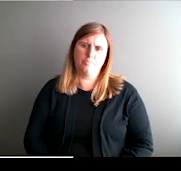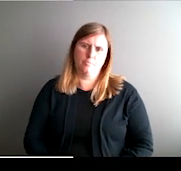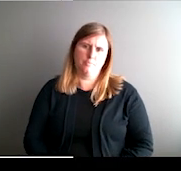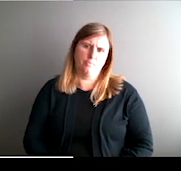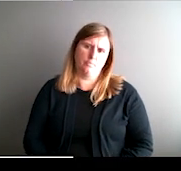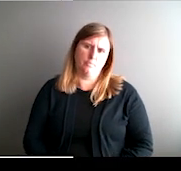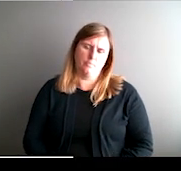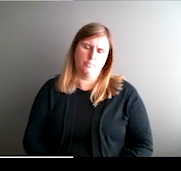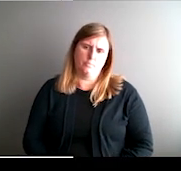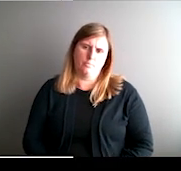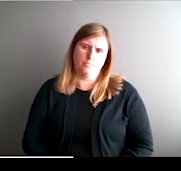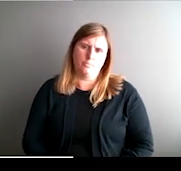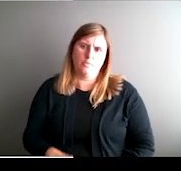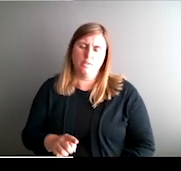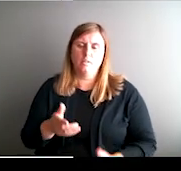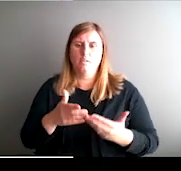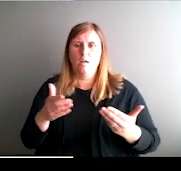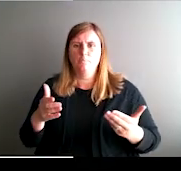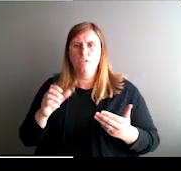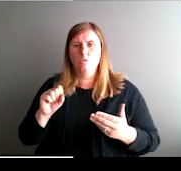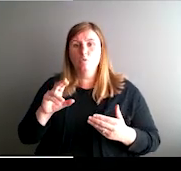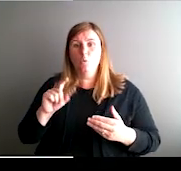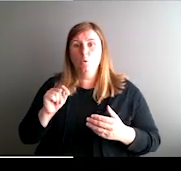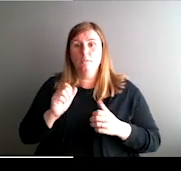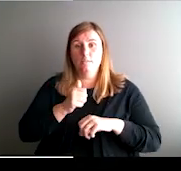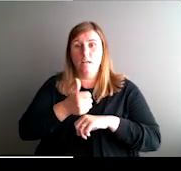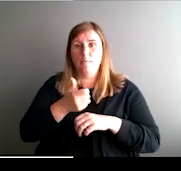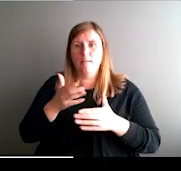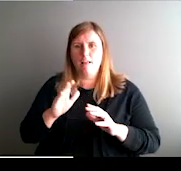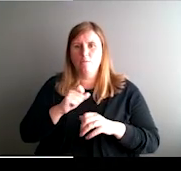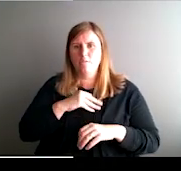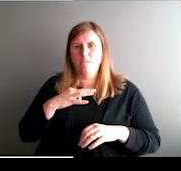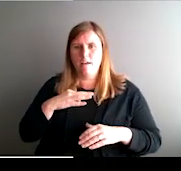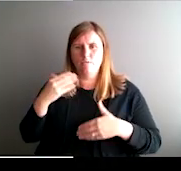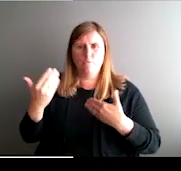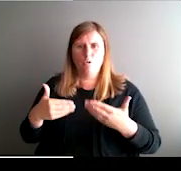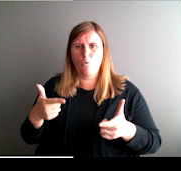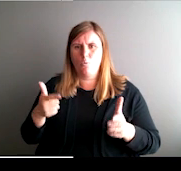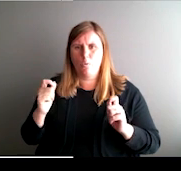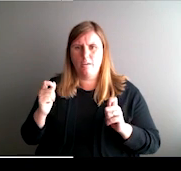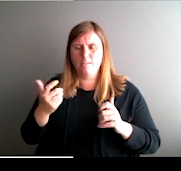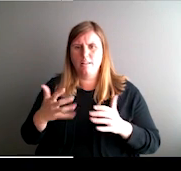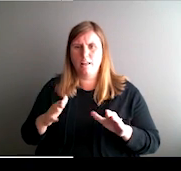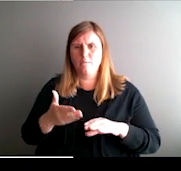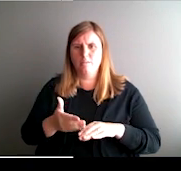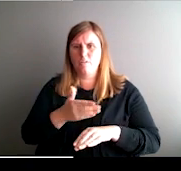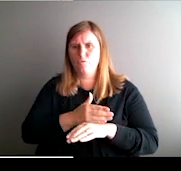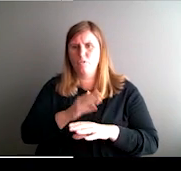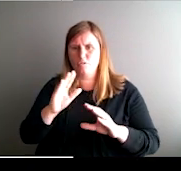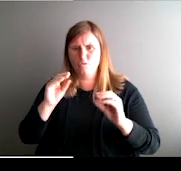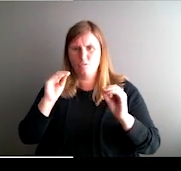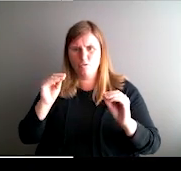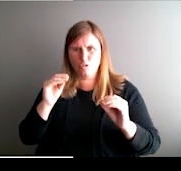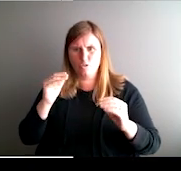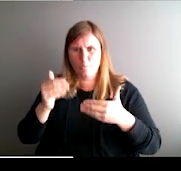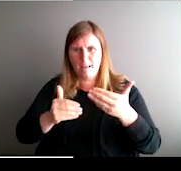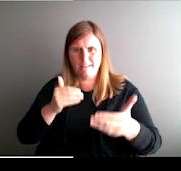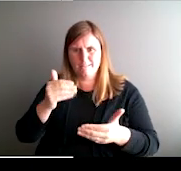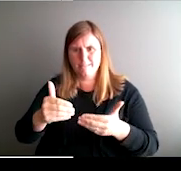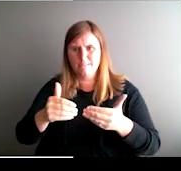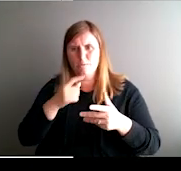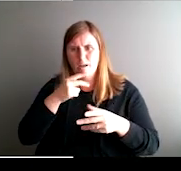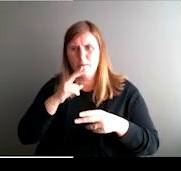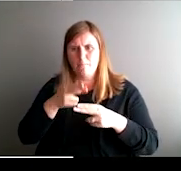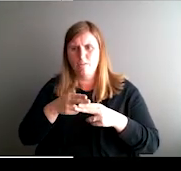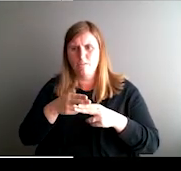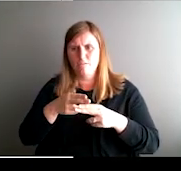This object sort setup allows staff to go quickly. It allows them to increase their instructional pace, which I mentioned at